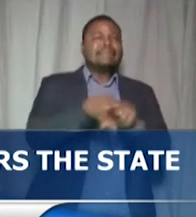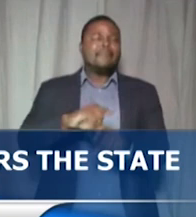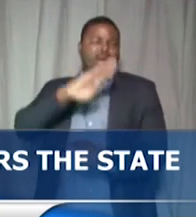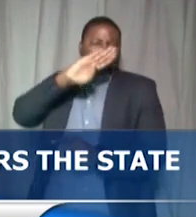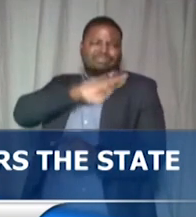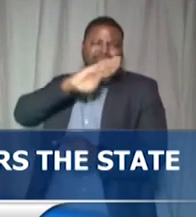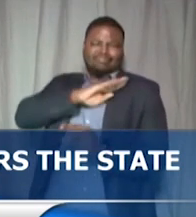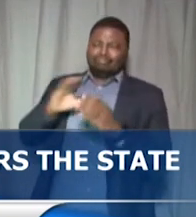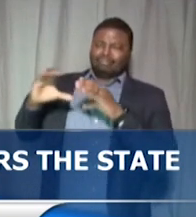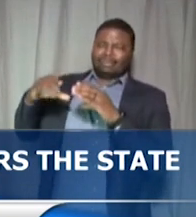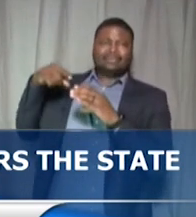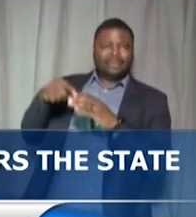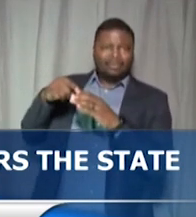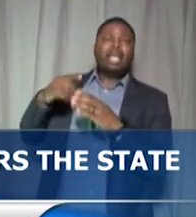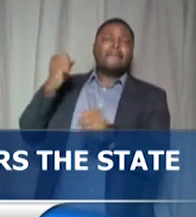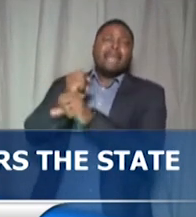displaced down there.